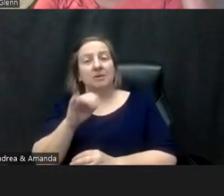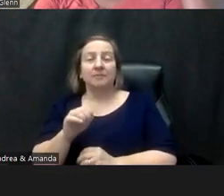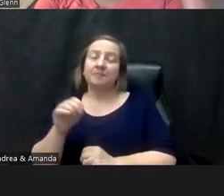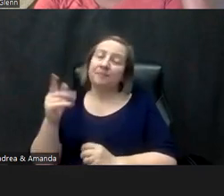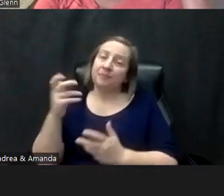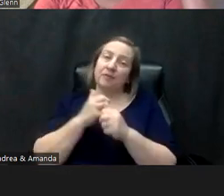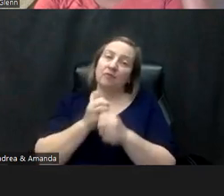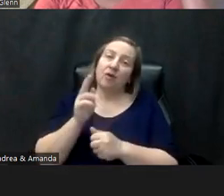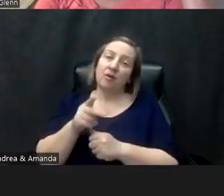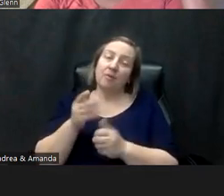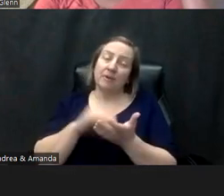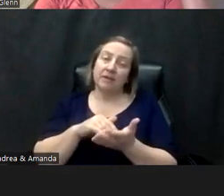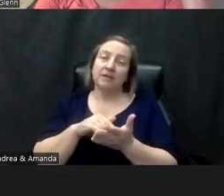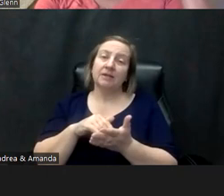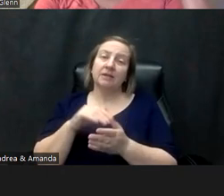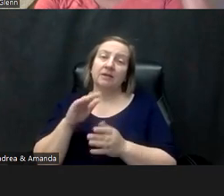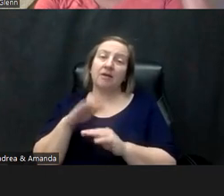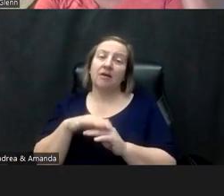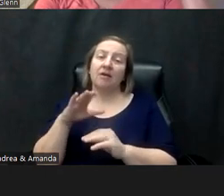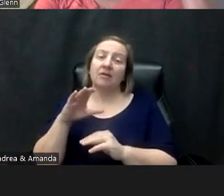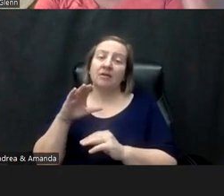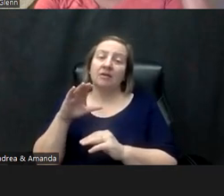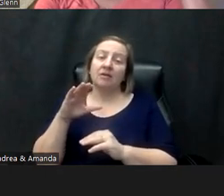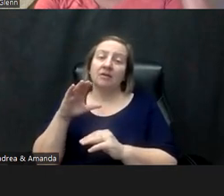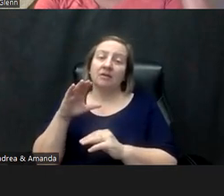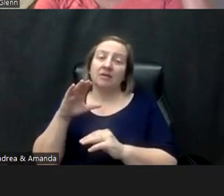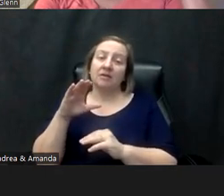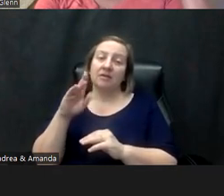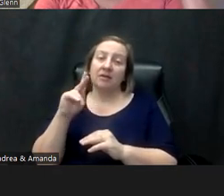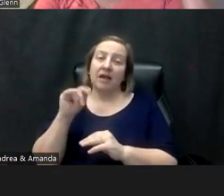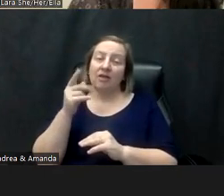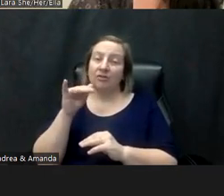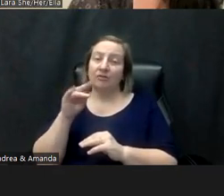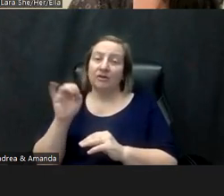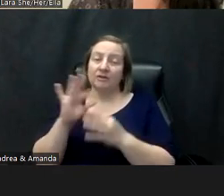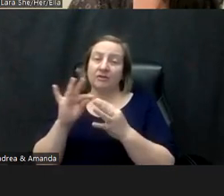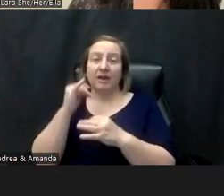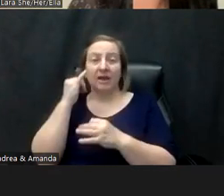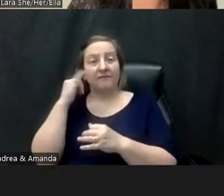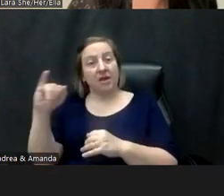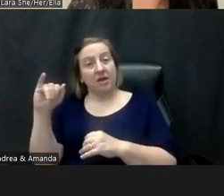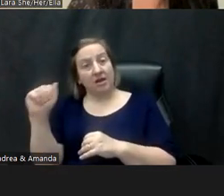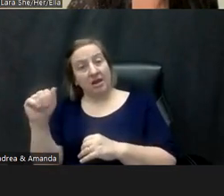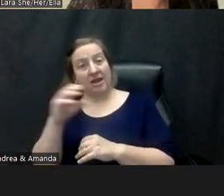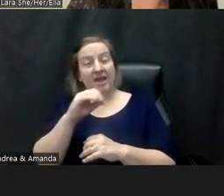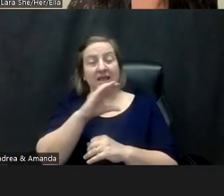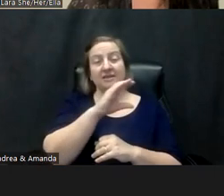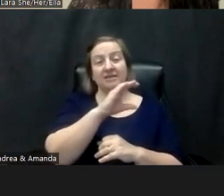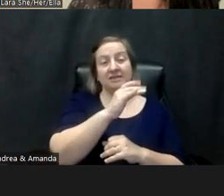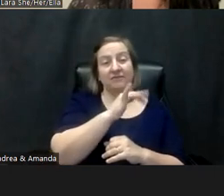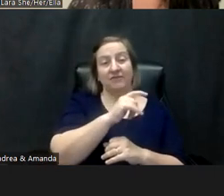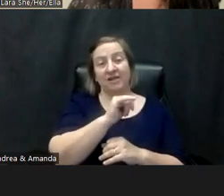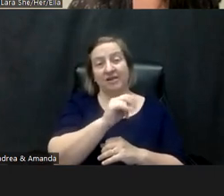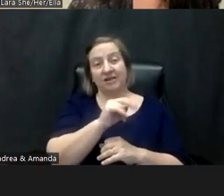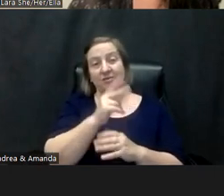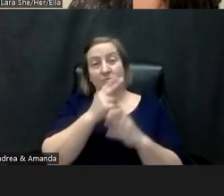to follow up on Catherine's comment about the, you know, when you have internal affairs and then the civilian agency both